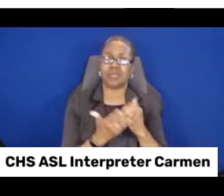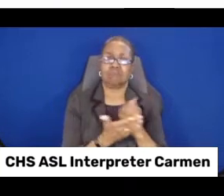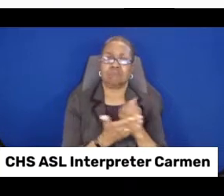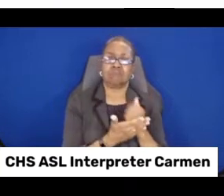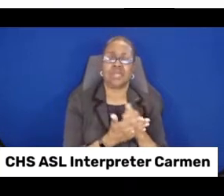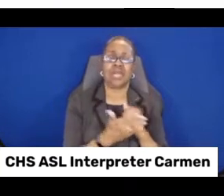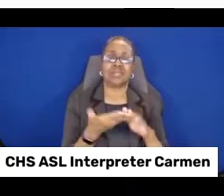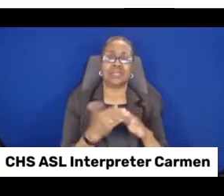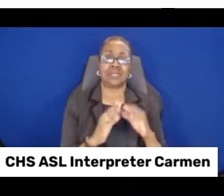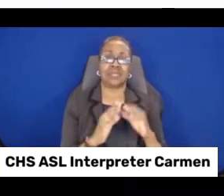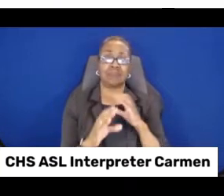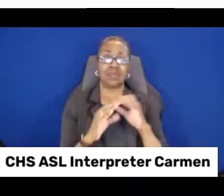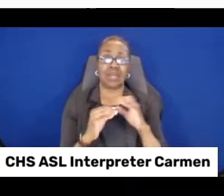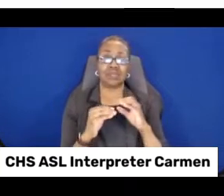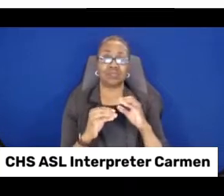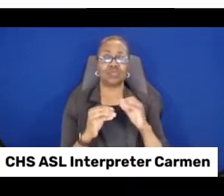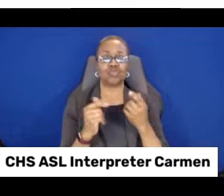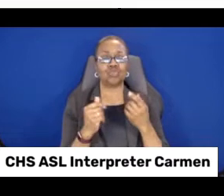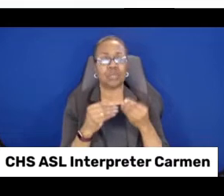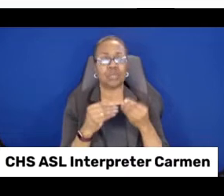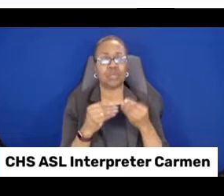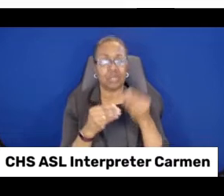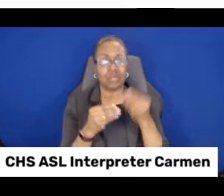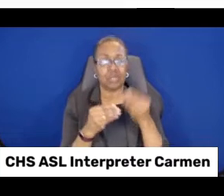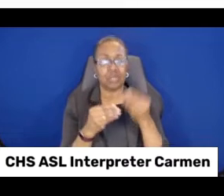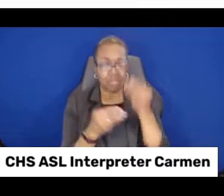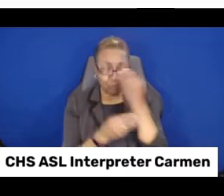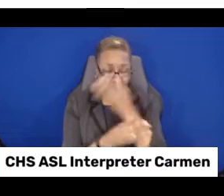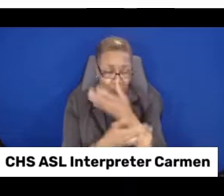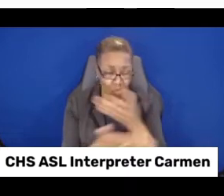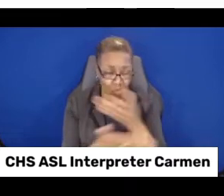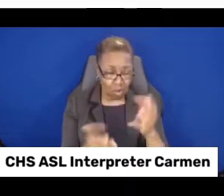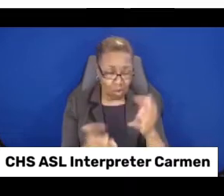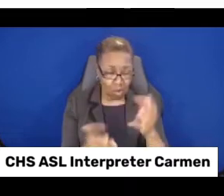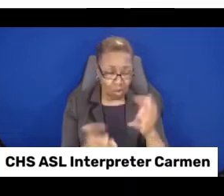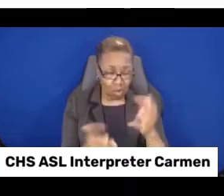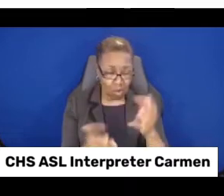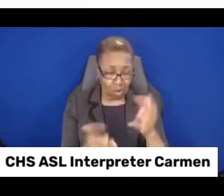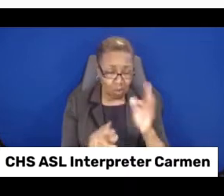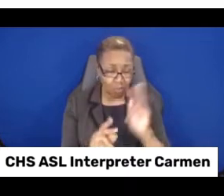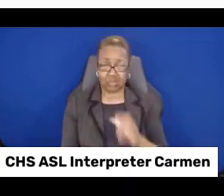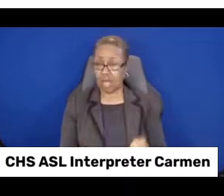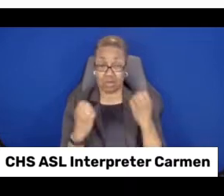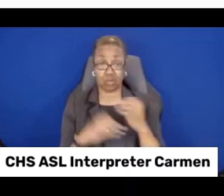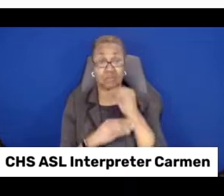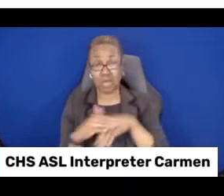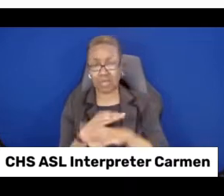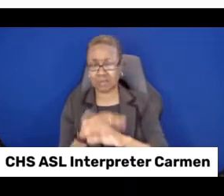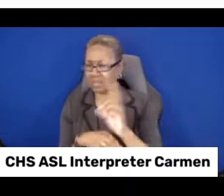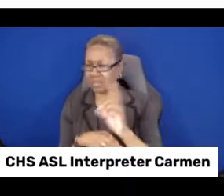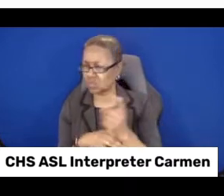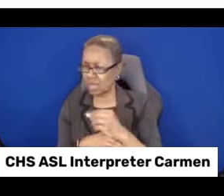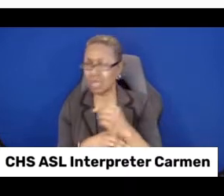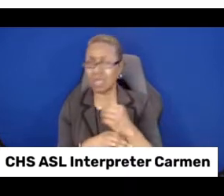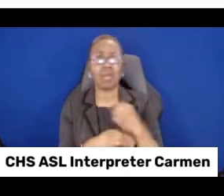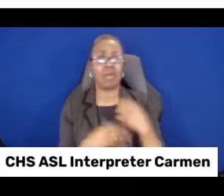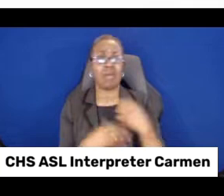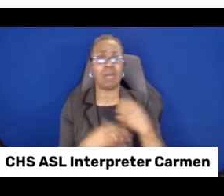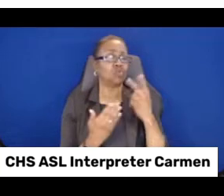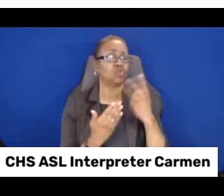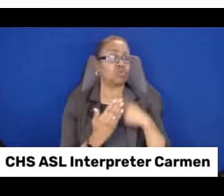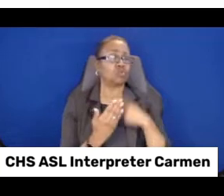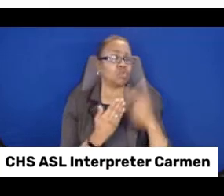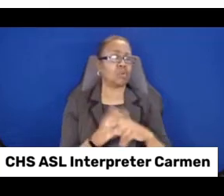Chicagoans about emergency food access, about nutrition programs, who's eligible, how do you enroll, where do